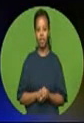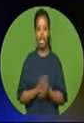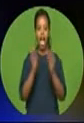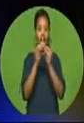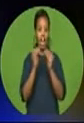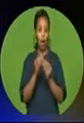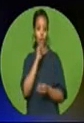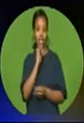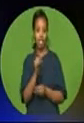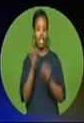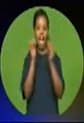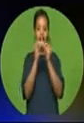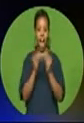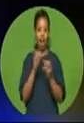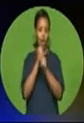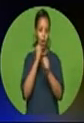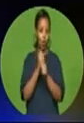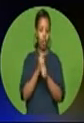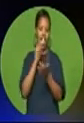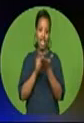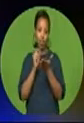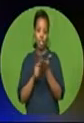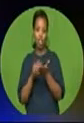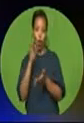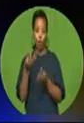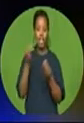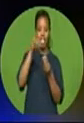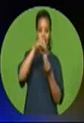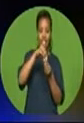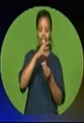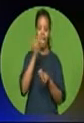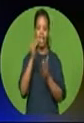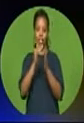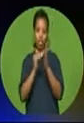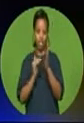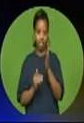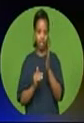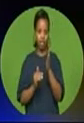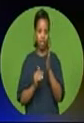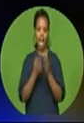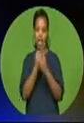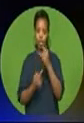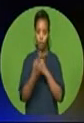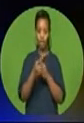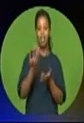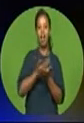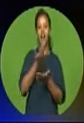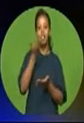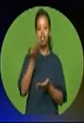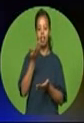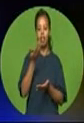An account is an accounting record of increases and decreases in a specific